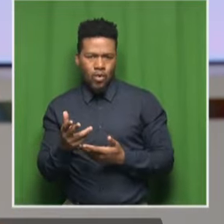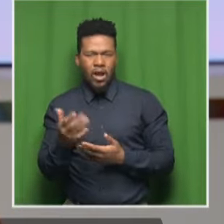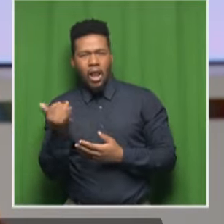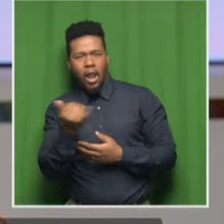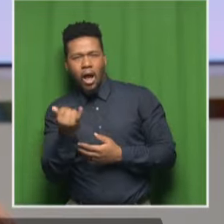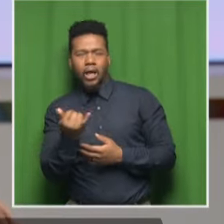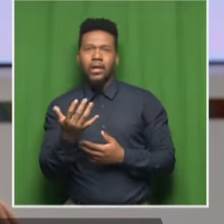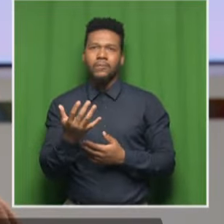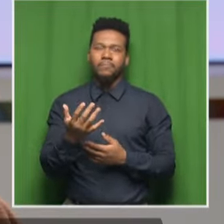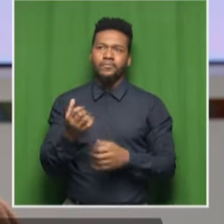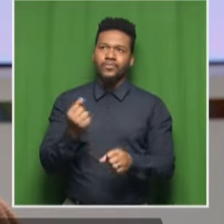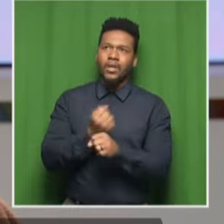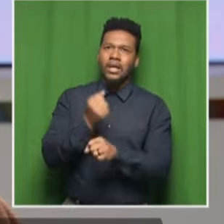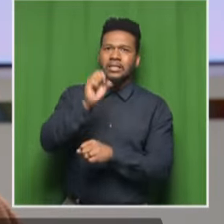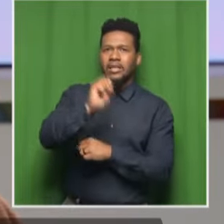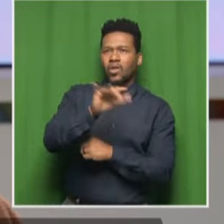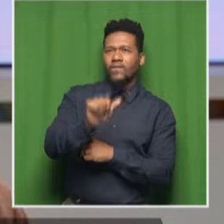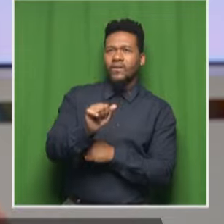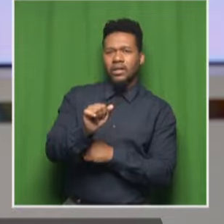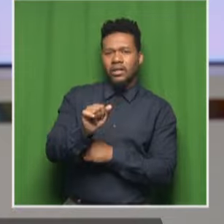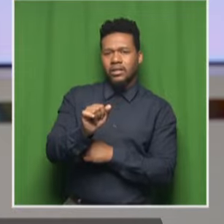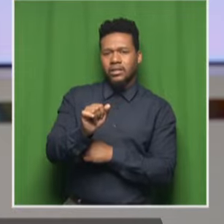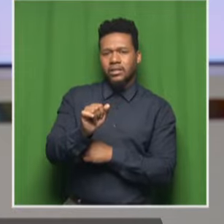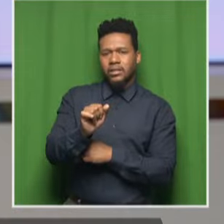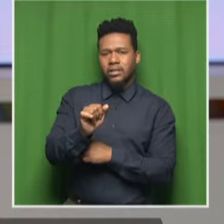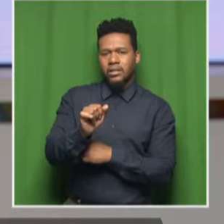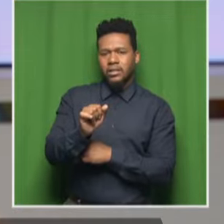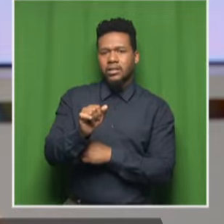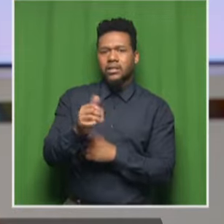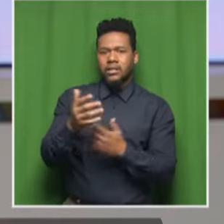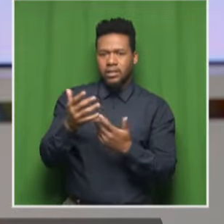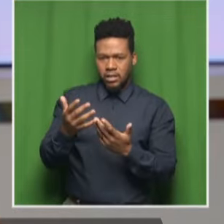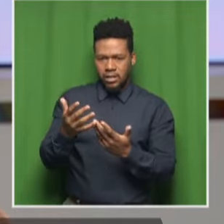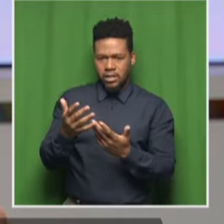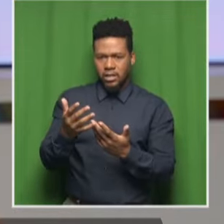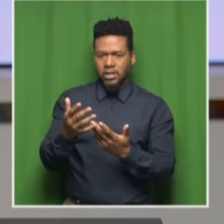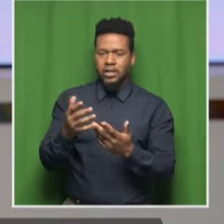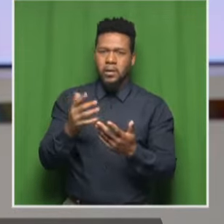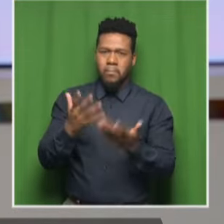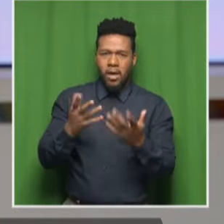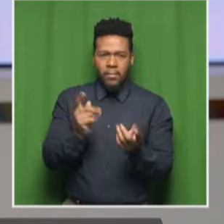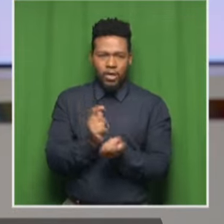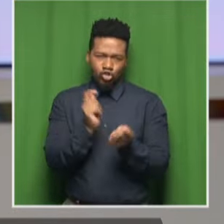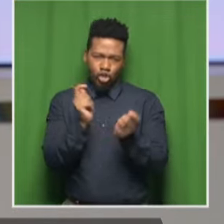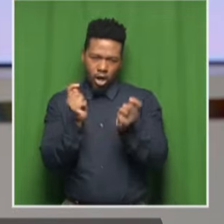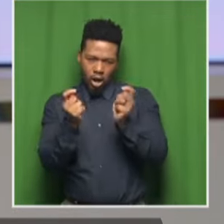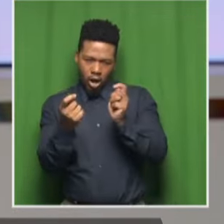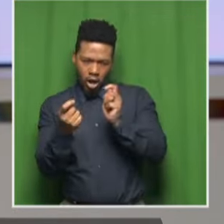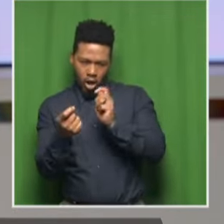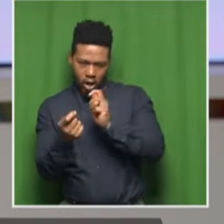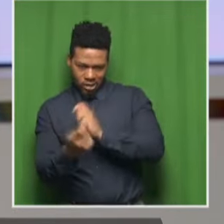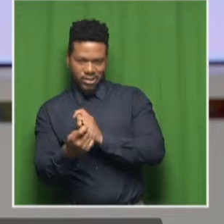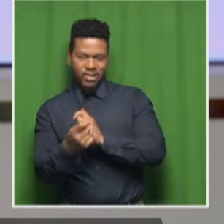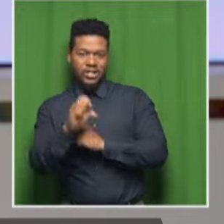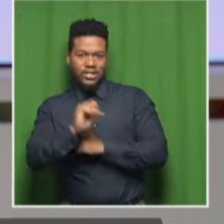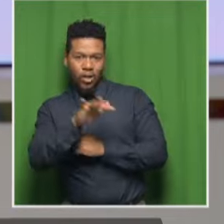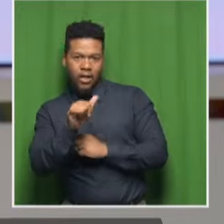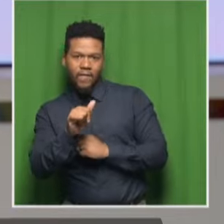South Africa, I'll say this humbly, turning South Africa kind of like into like a first world type, like,